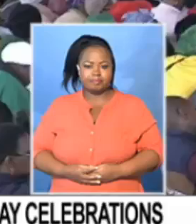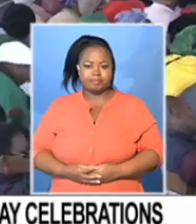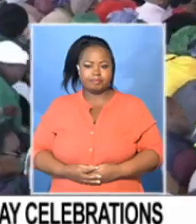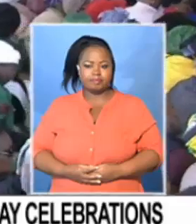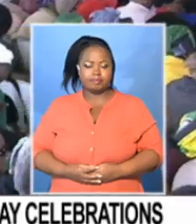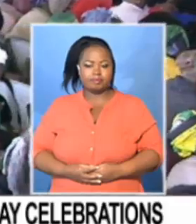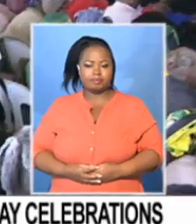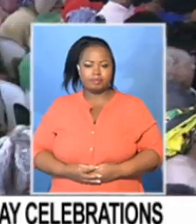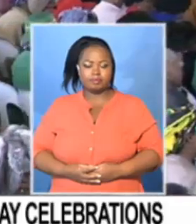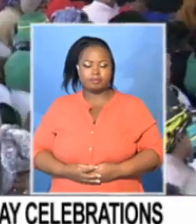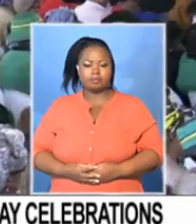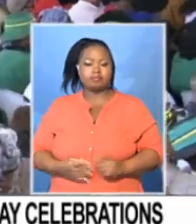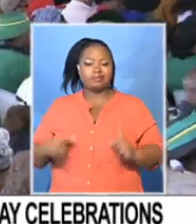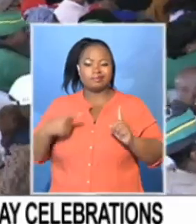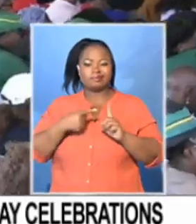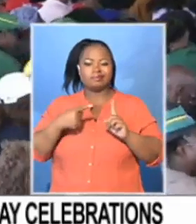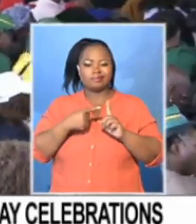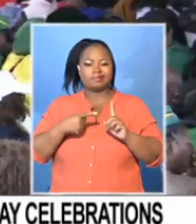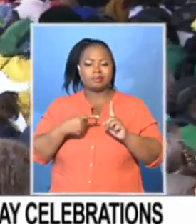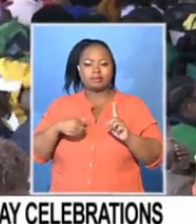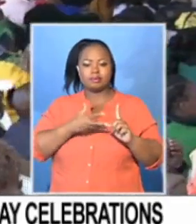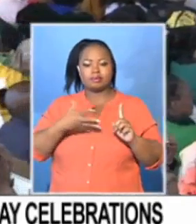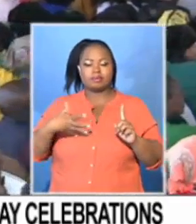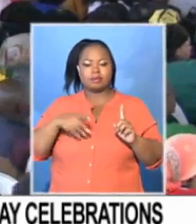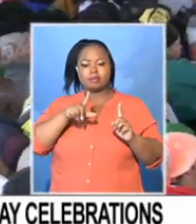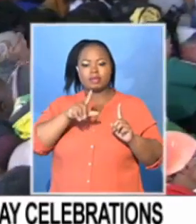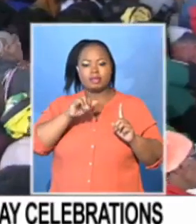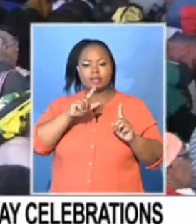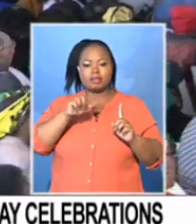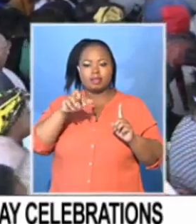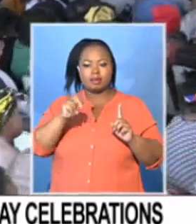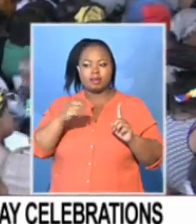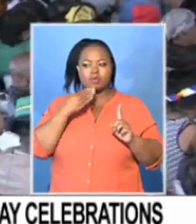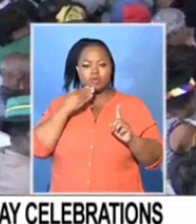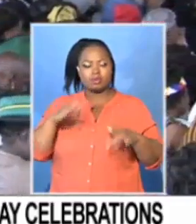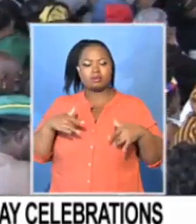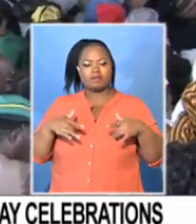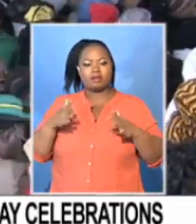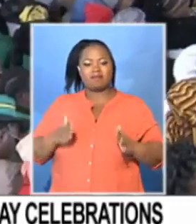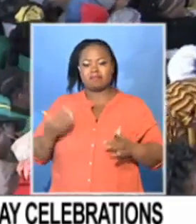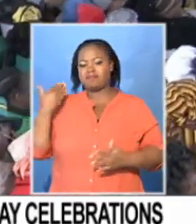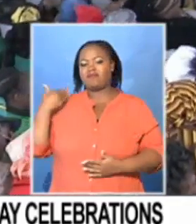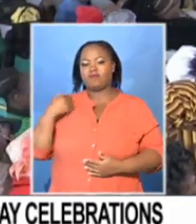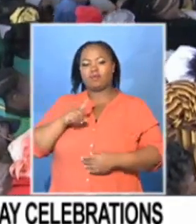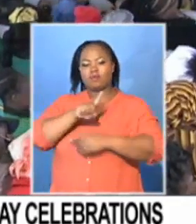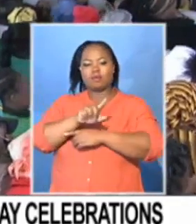who is one of the surviving leaders of the 1956 march.